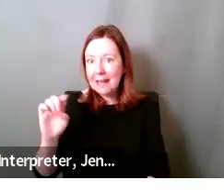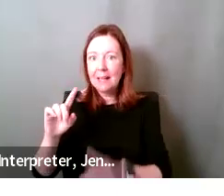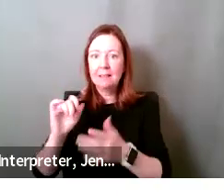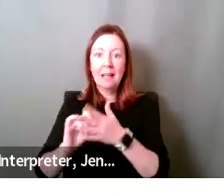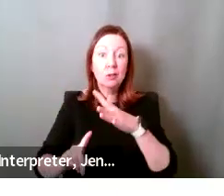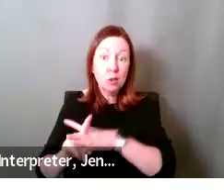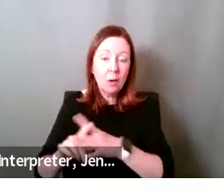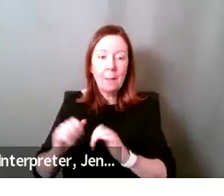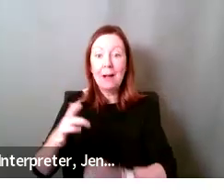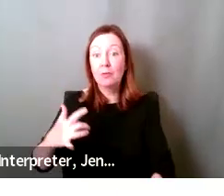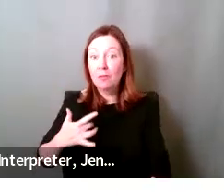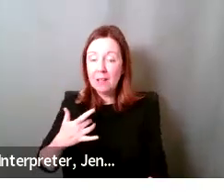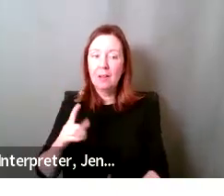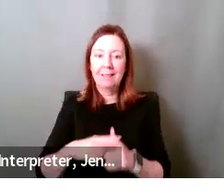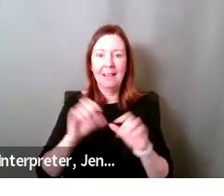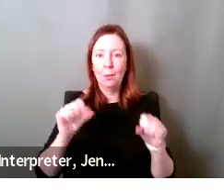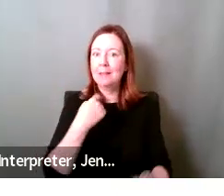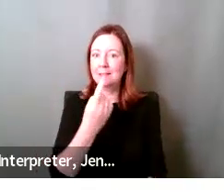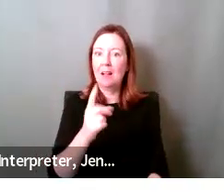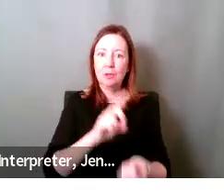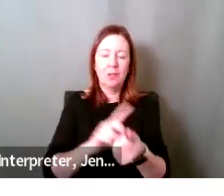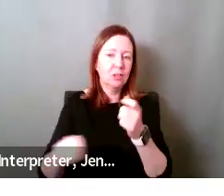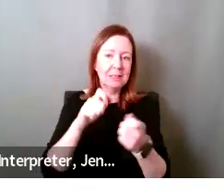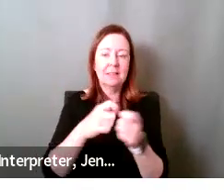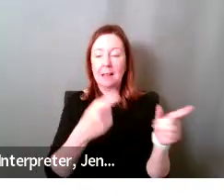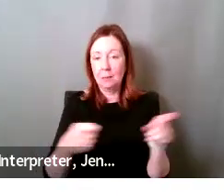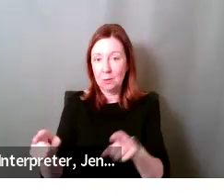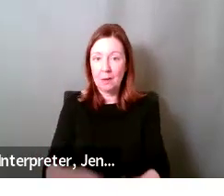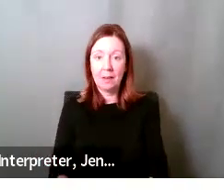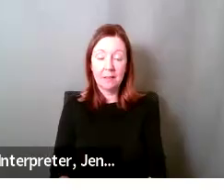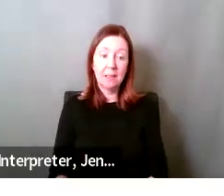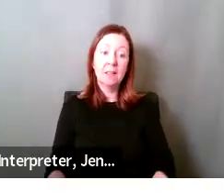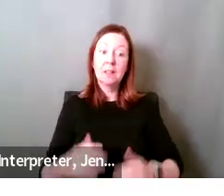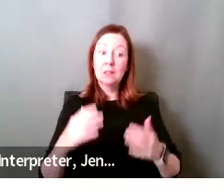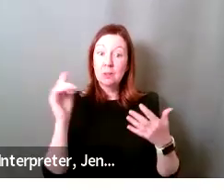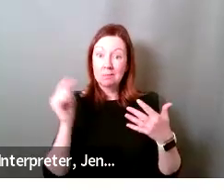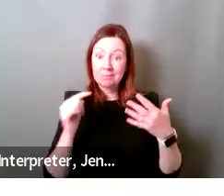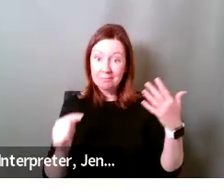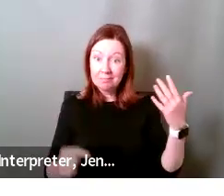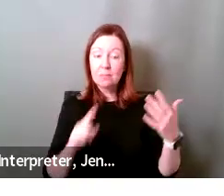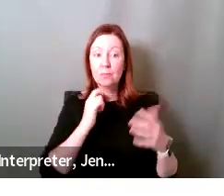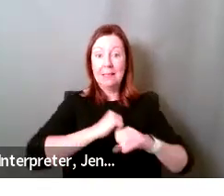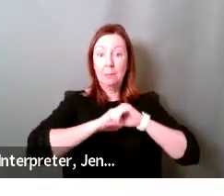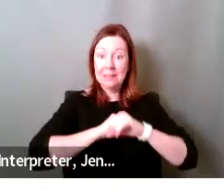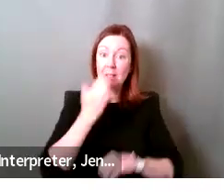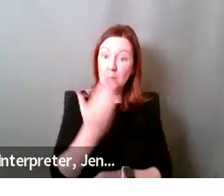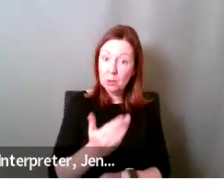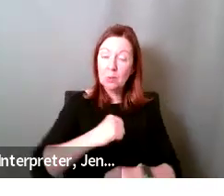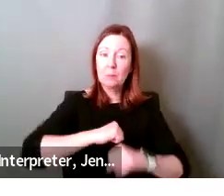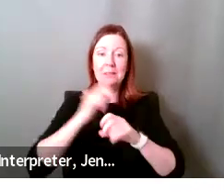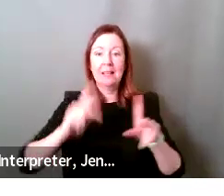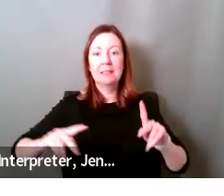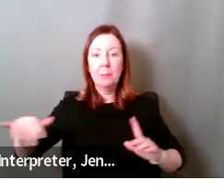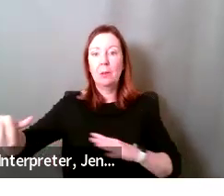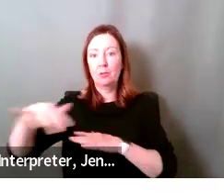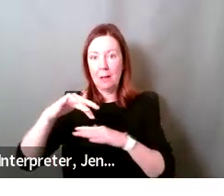how you're feeling and be able to tell them exactly what's going on. So taking these steps not only protects you, but also the people